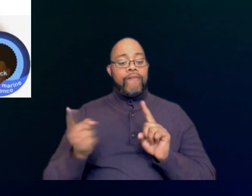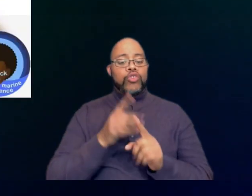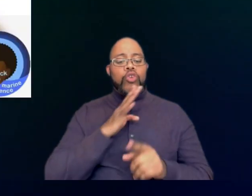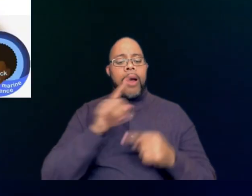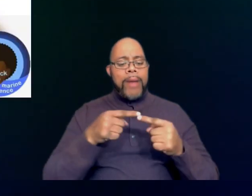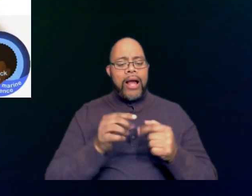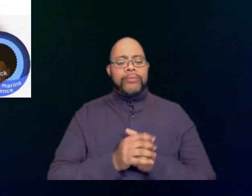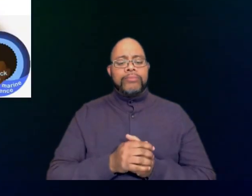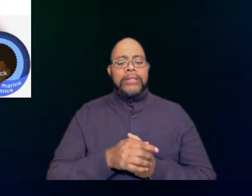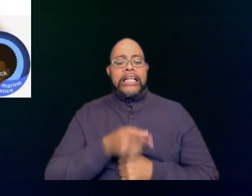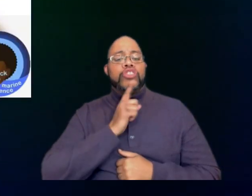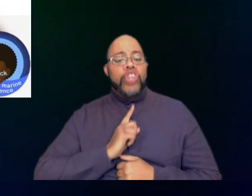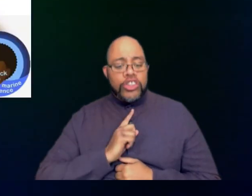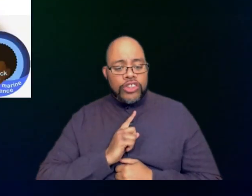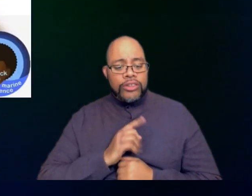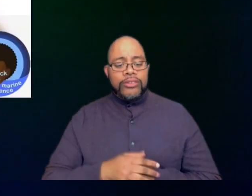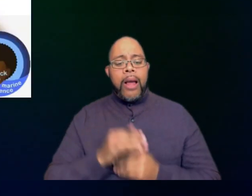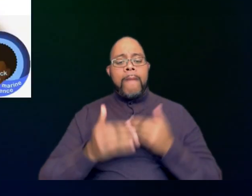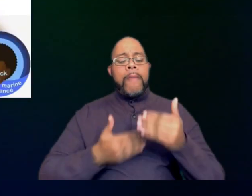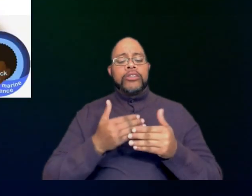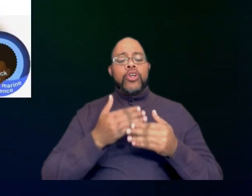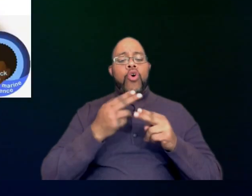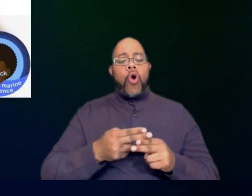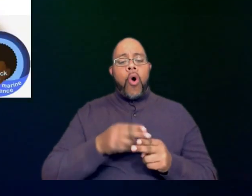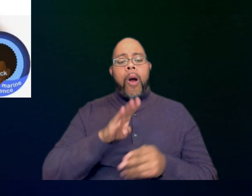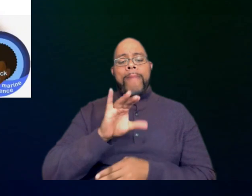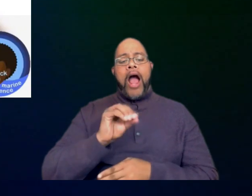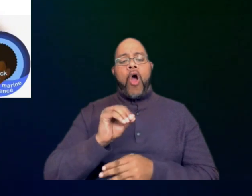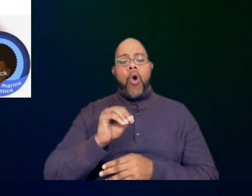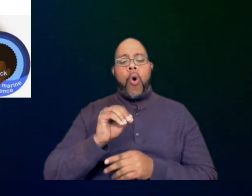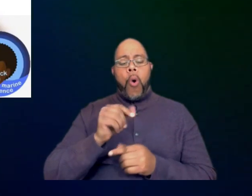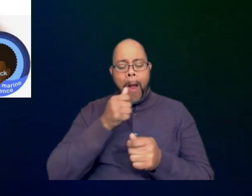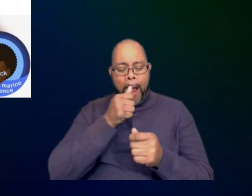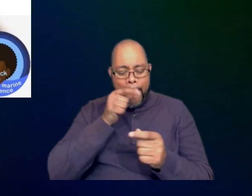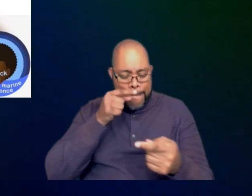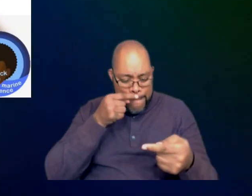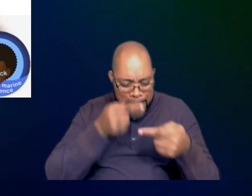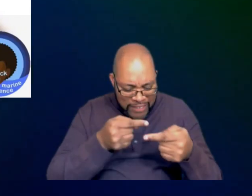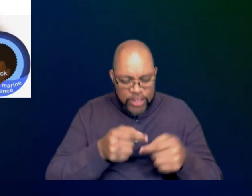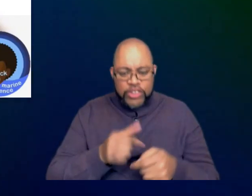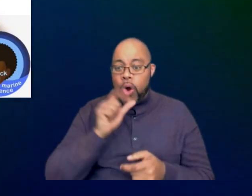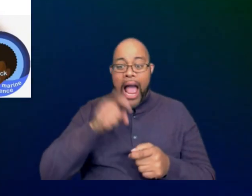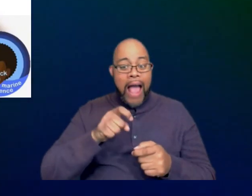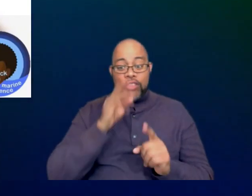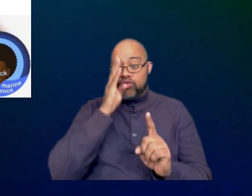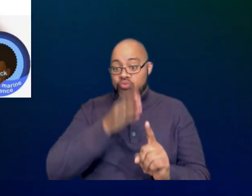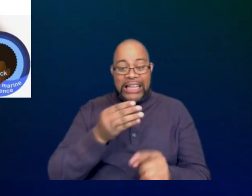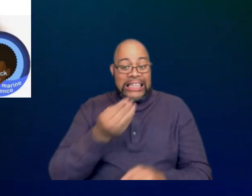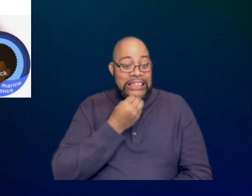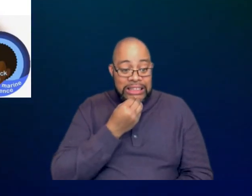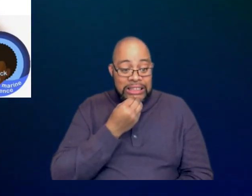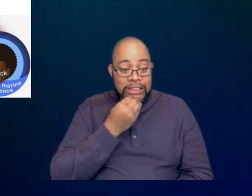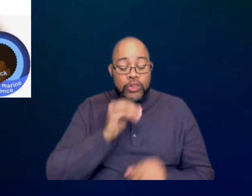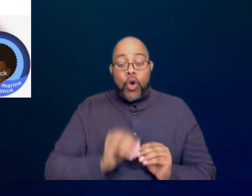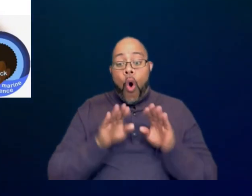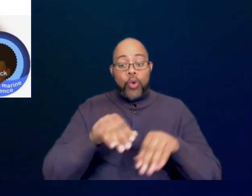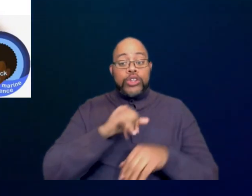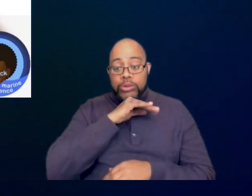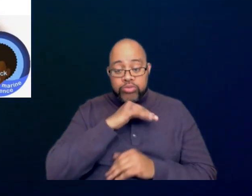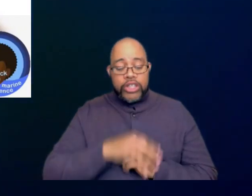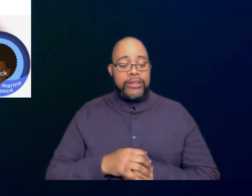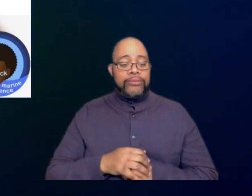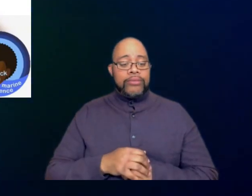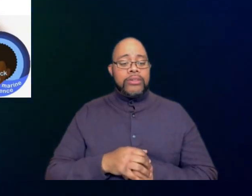So first, we're going to talk about ingestion and a process called biomagnification. They may not even have to directly eat the